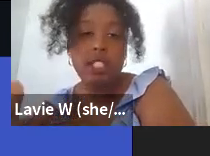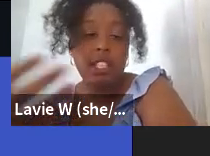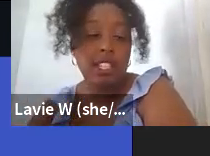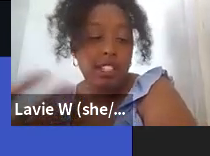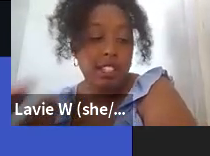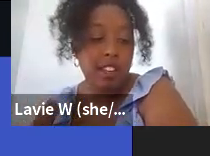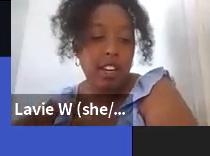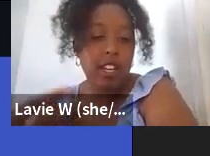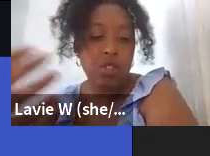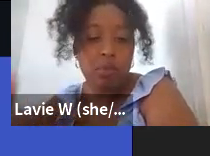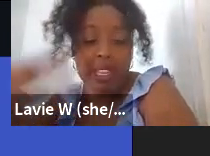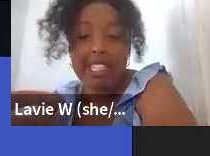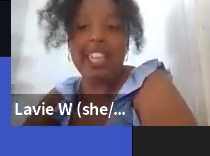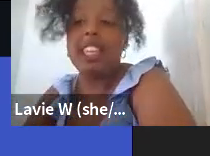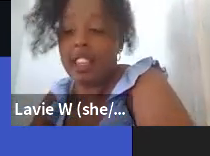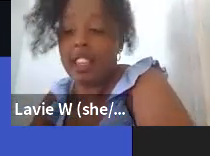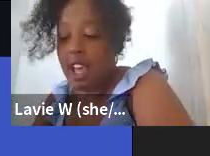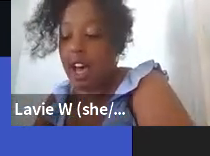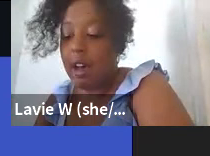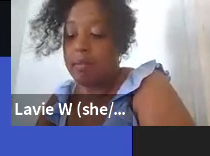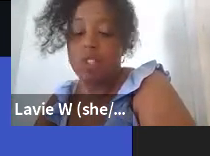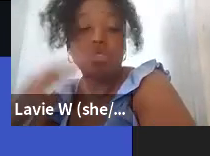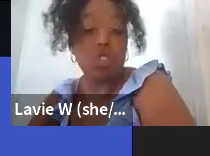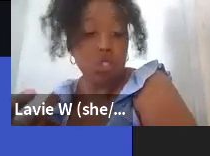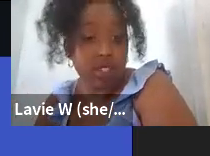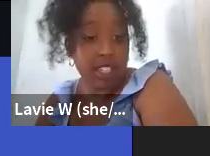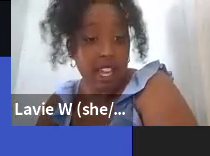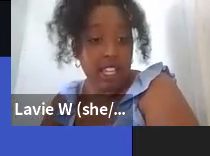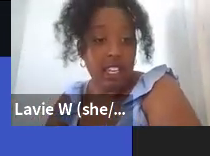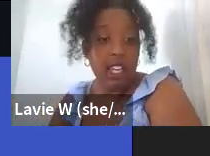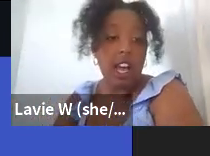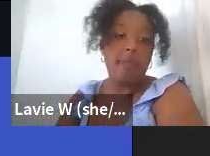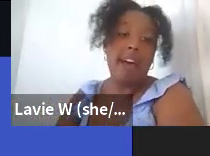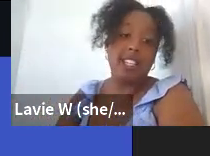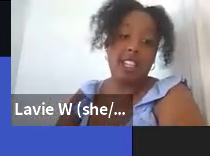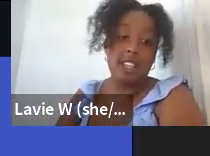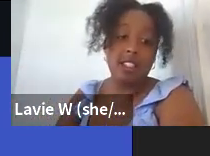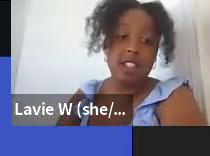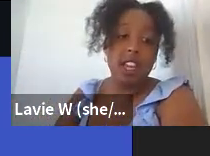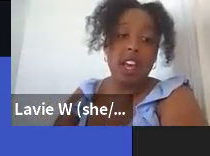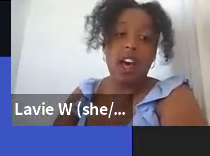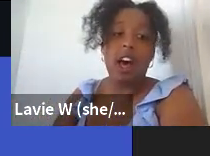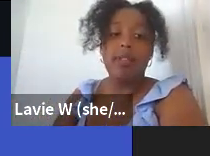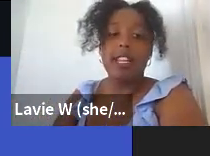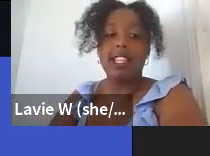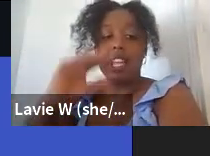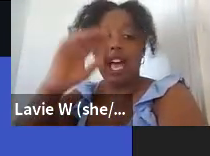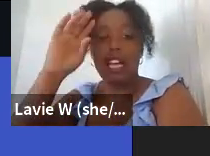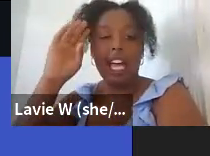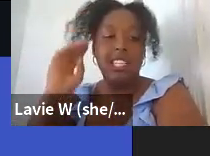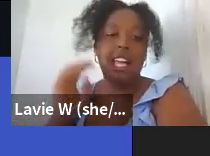know is necessary to maintaining the structure of society as it is